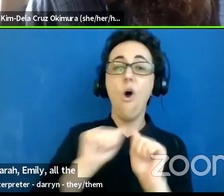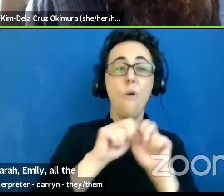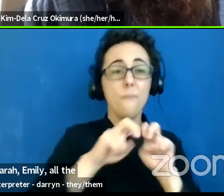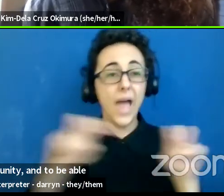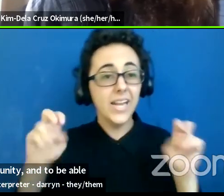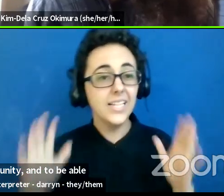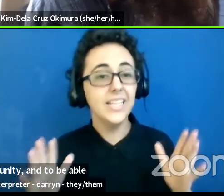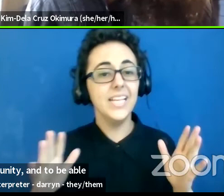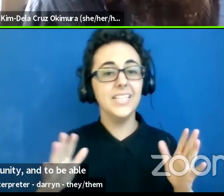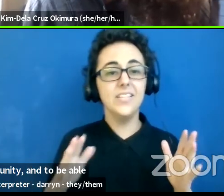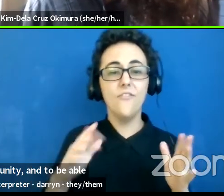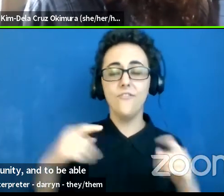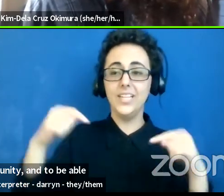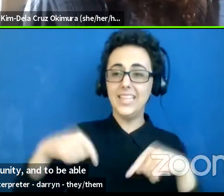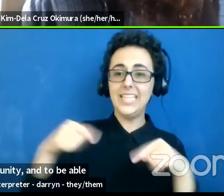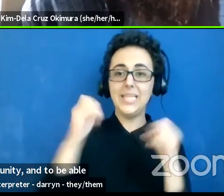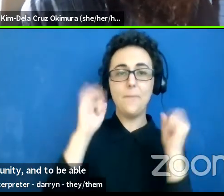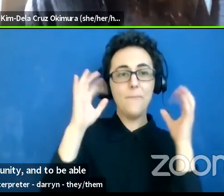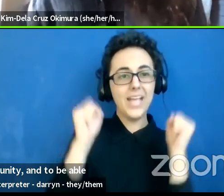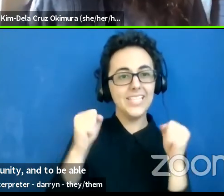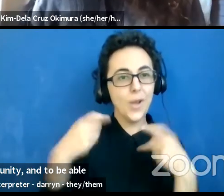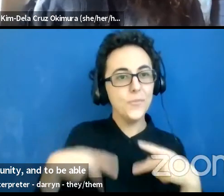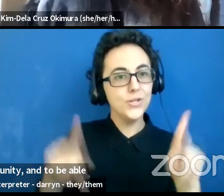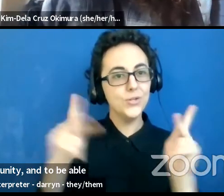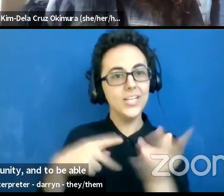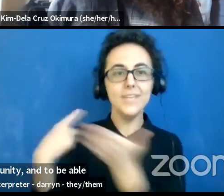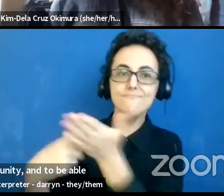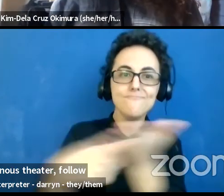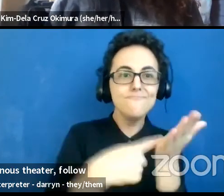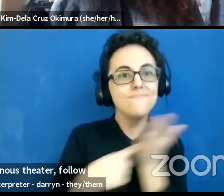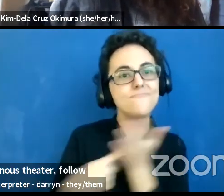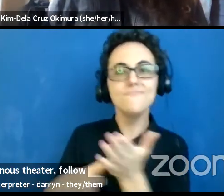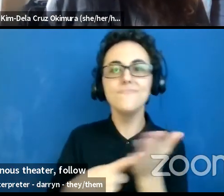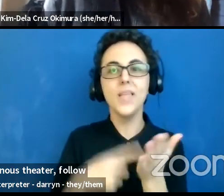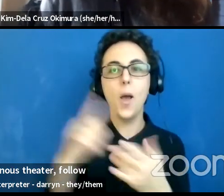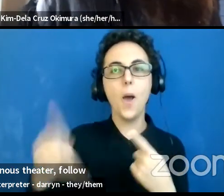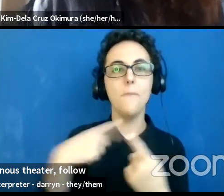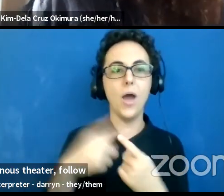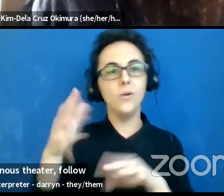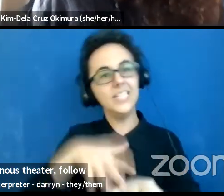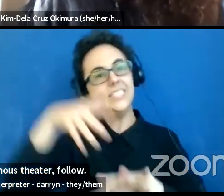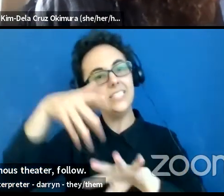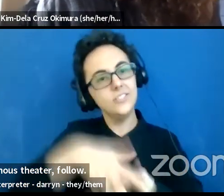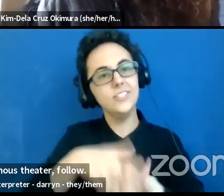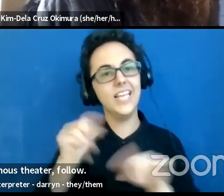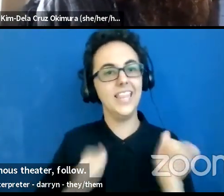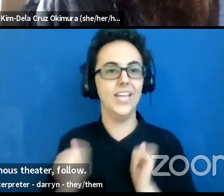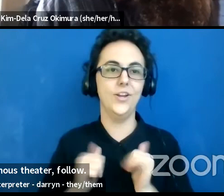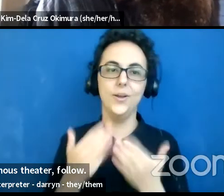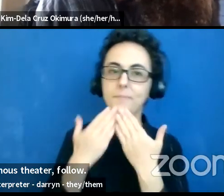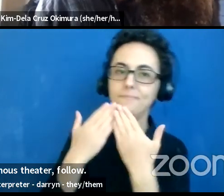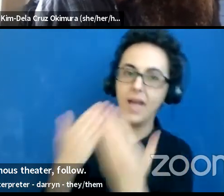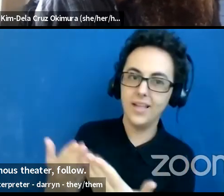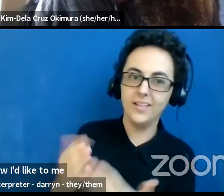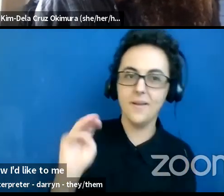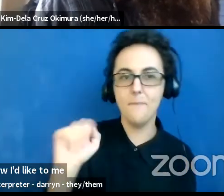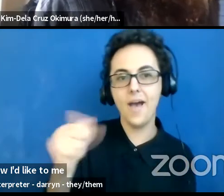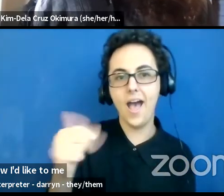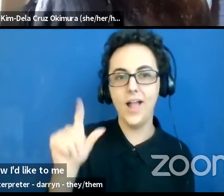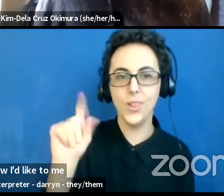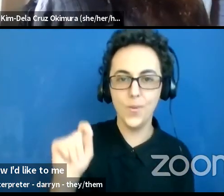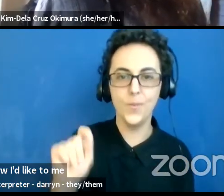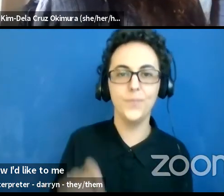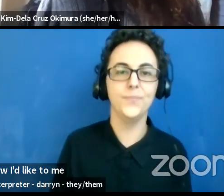folks about Indigenizing Theater. Mahalo. Thank you so much. And now I'd like to invite Montana